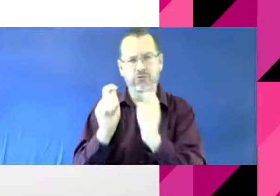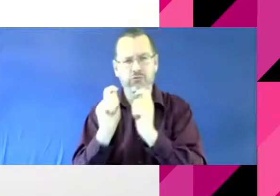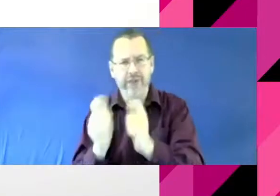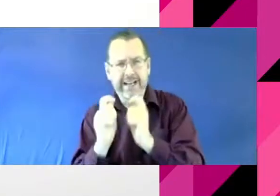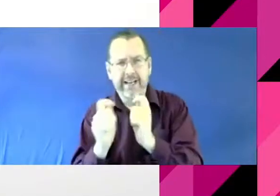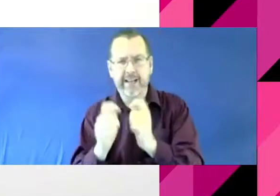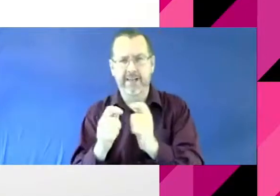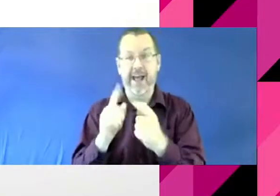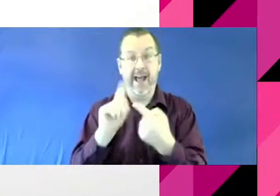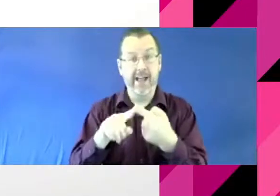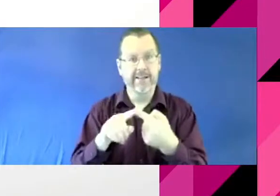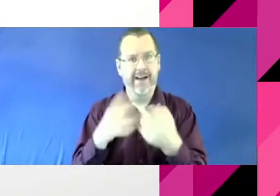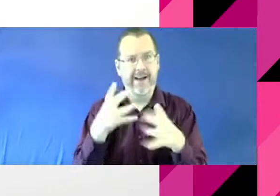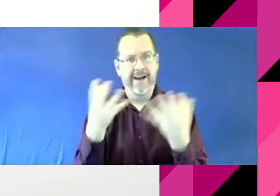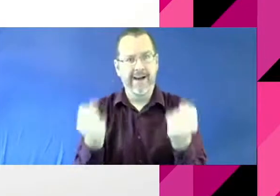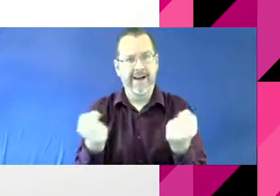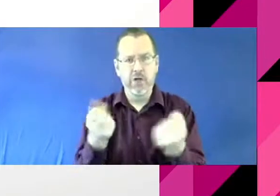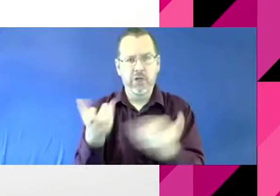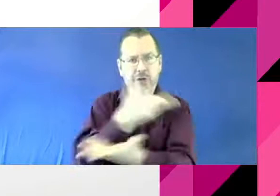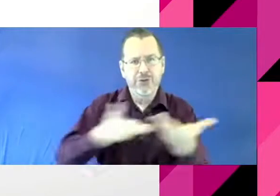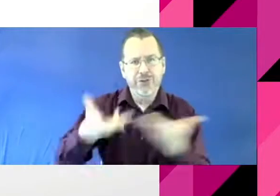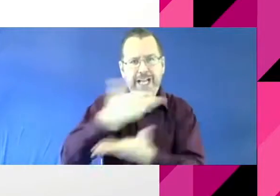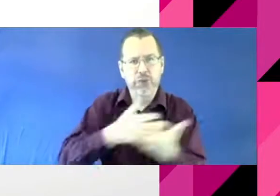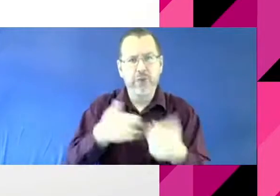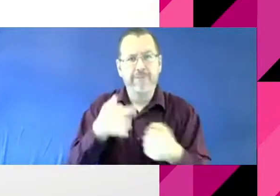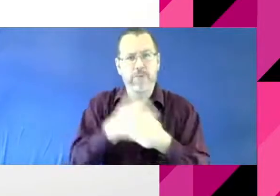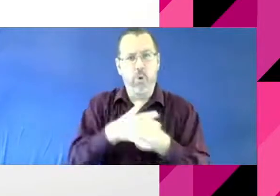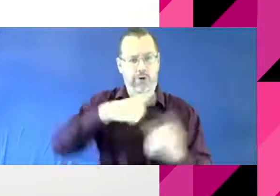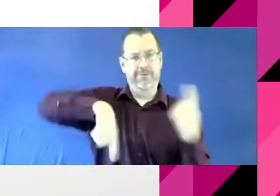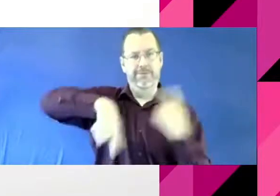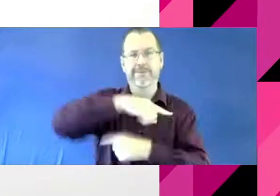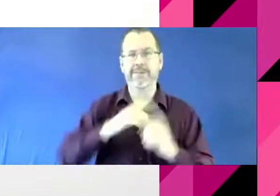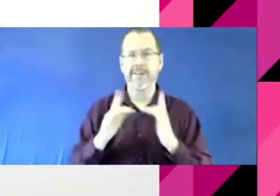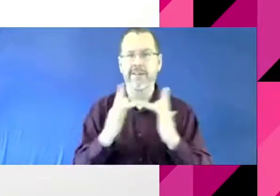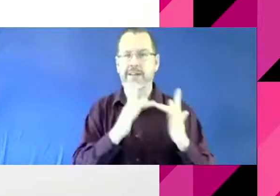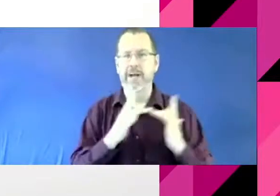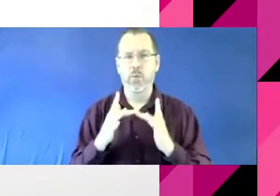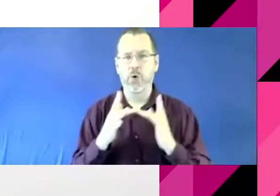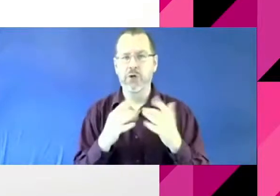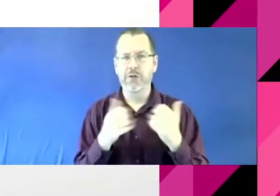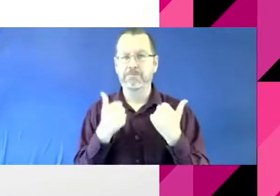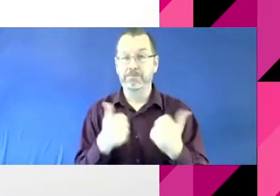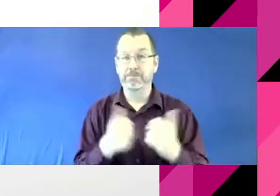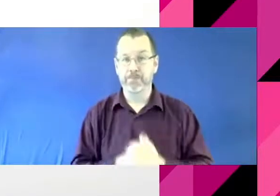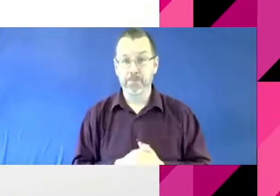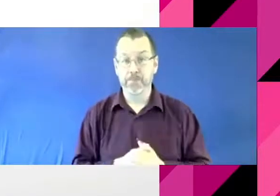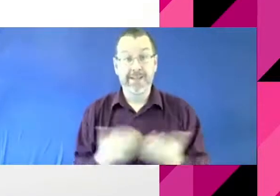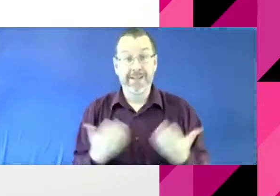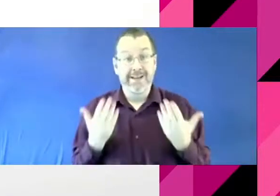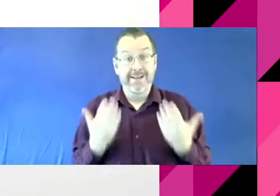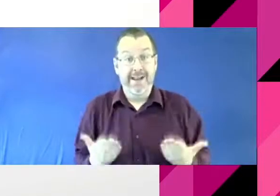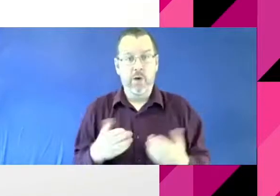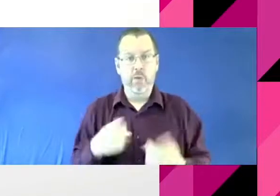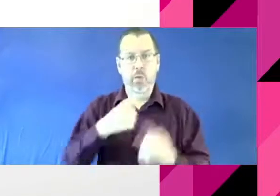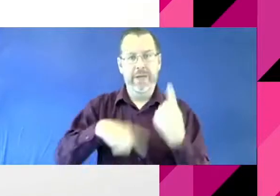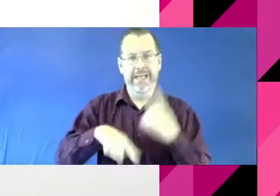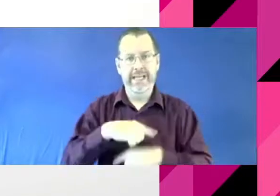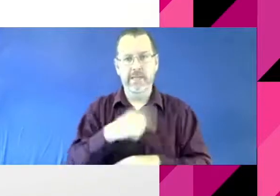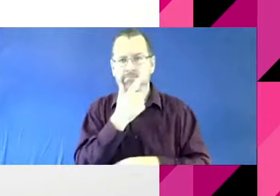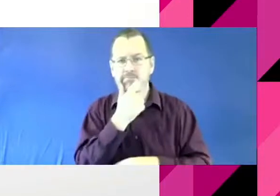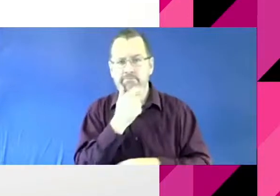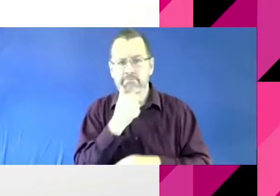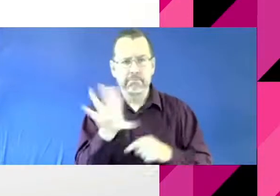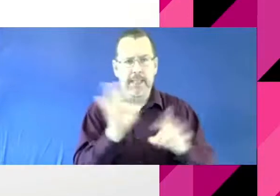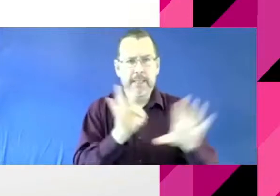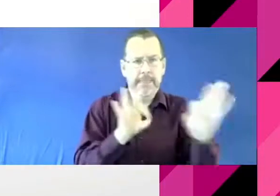on behalf of the network. We are currently working to select our delivery partners for the